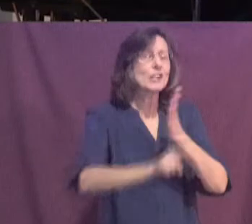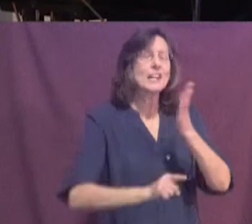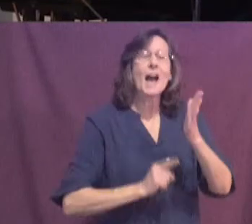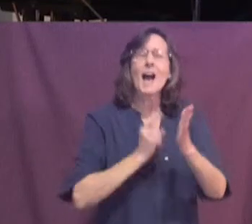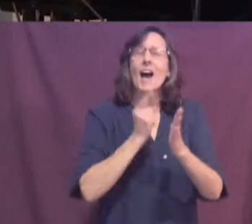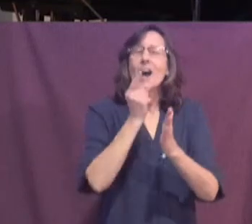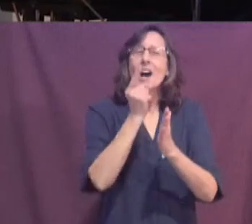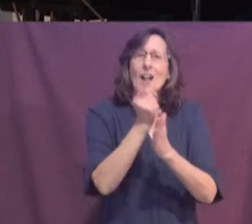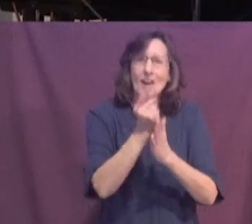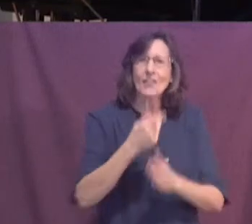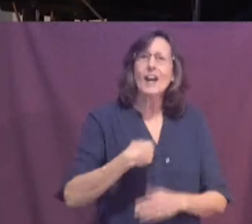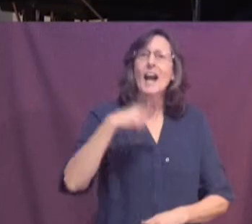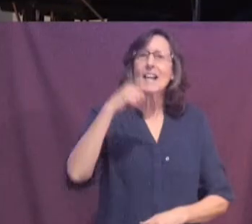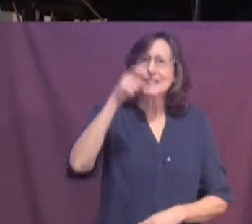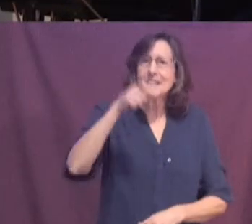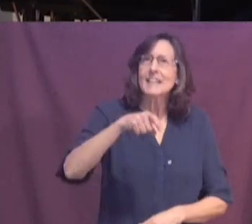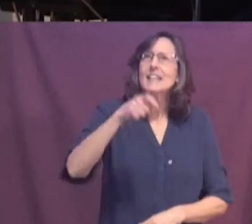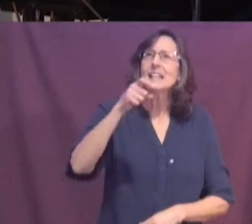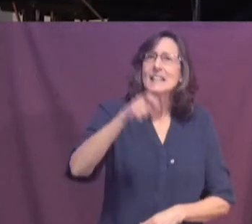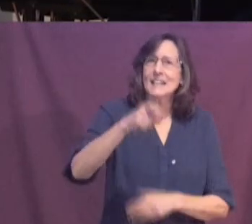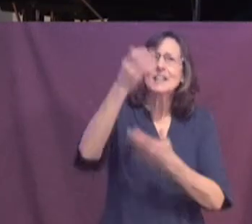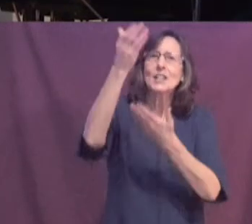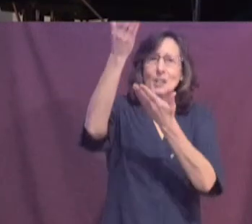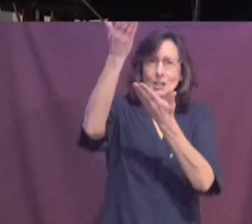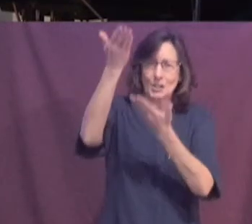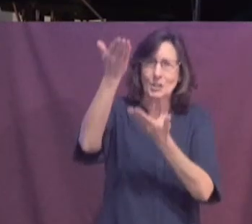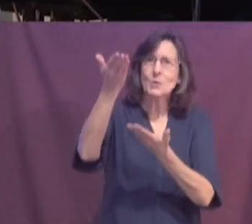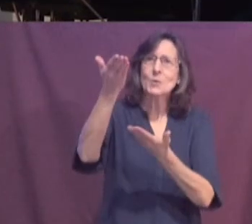Every hour I need